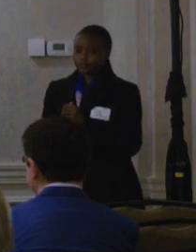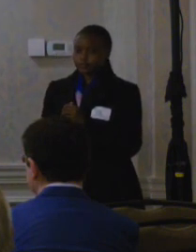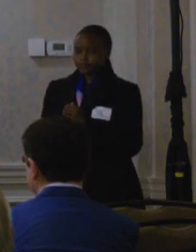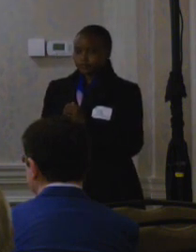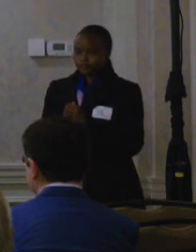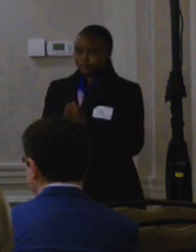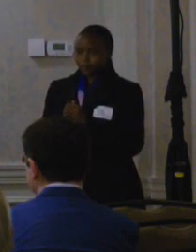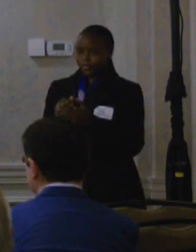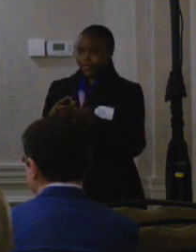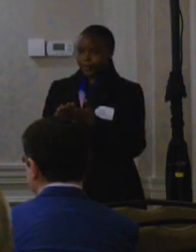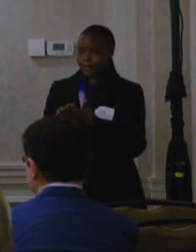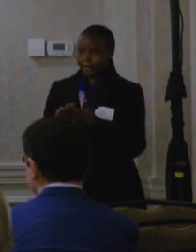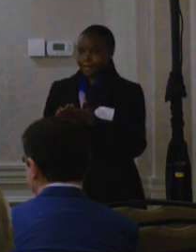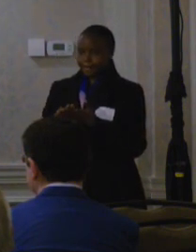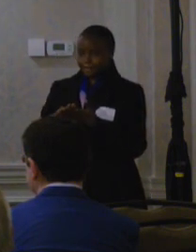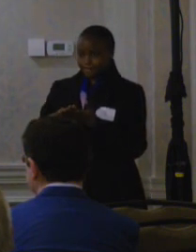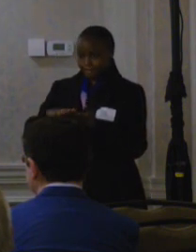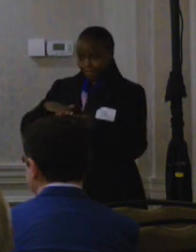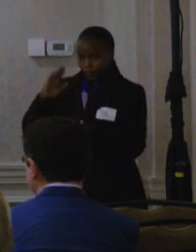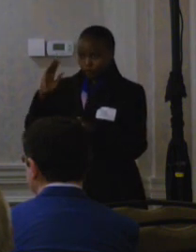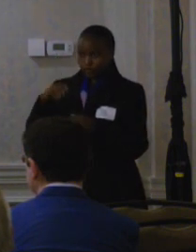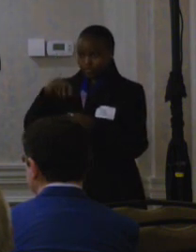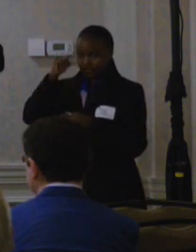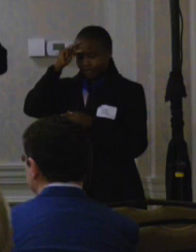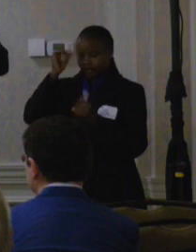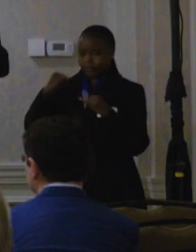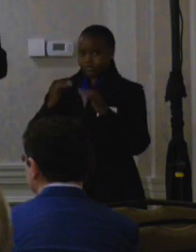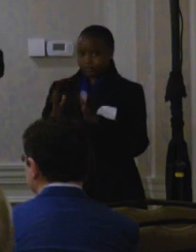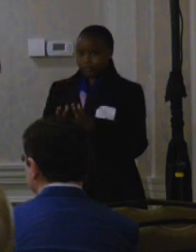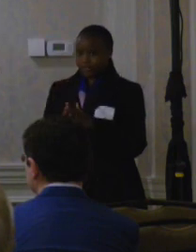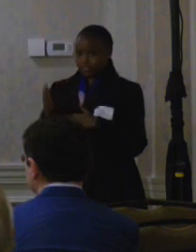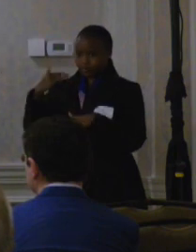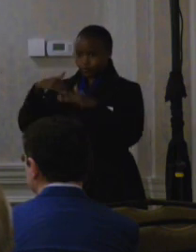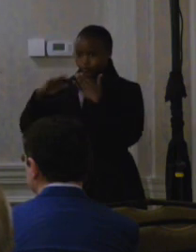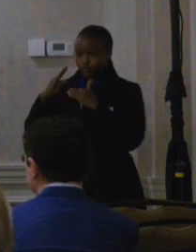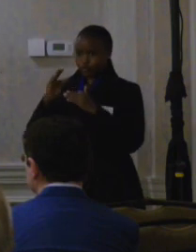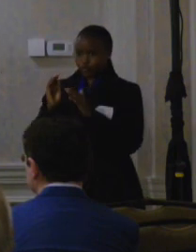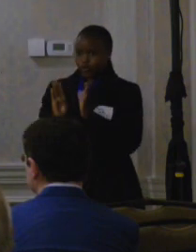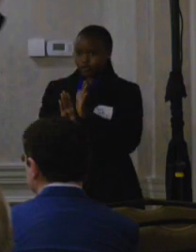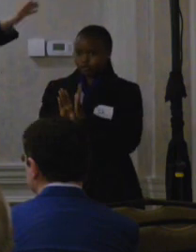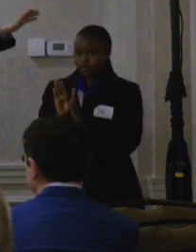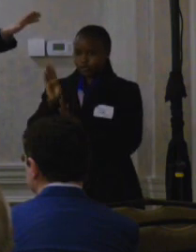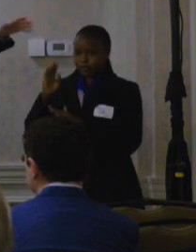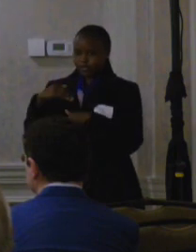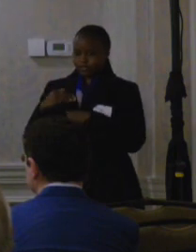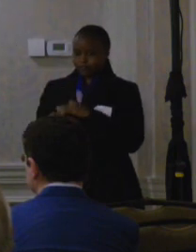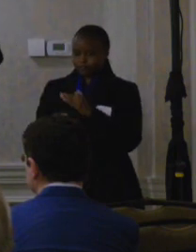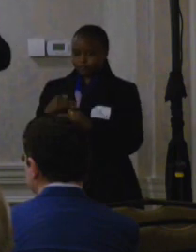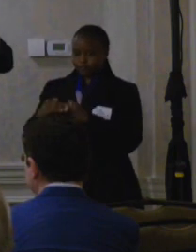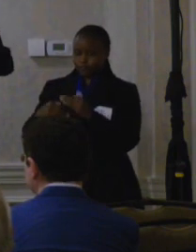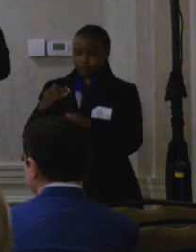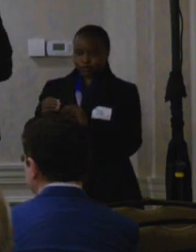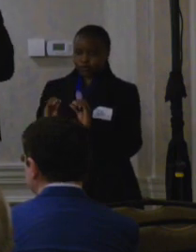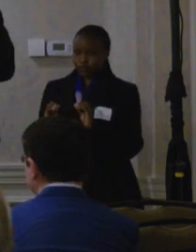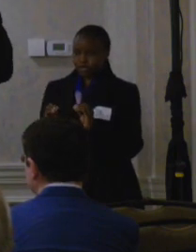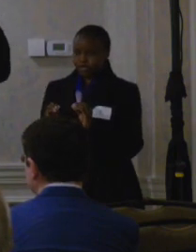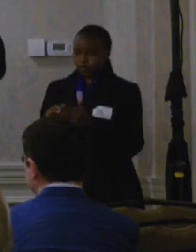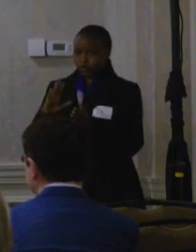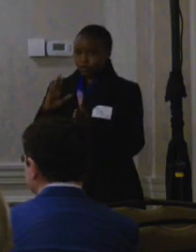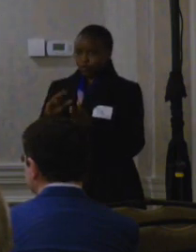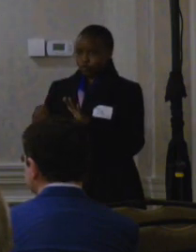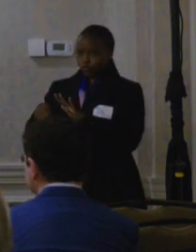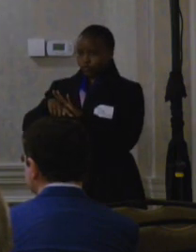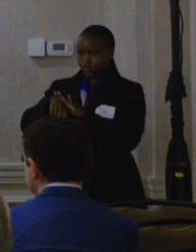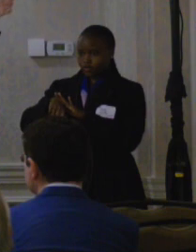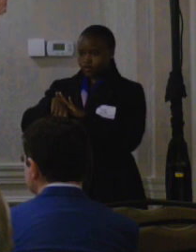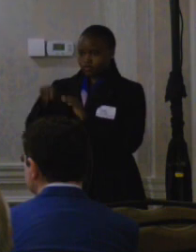But most at-scale, government-implemented professional development doesn't follow any of those principles, or most of those principles.